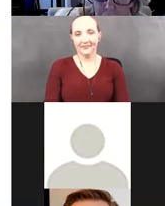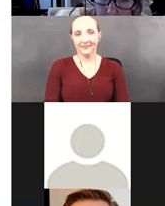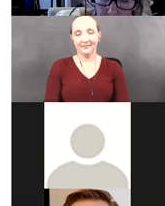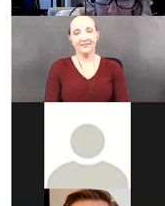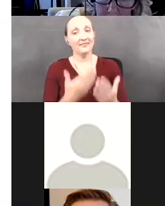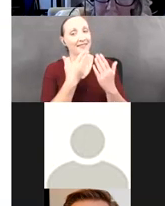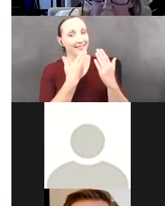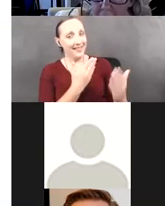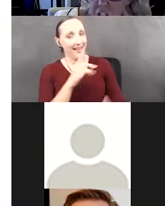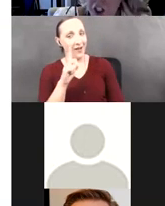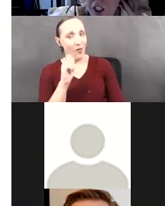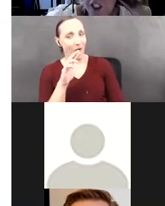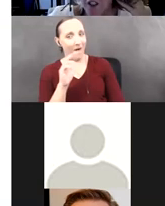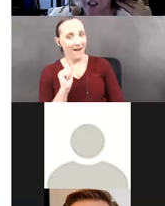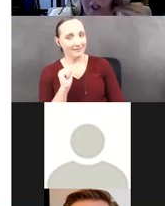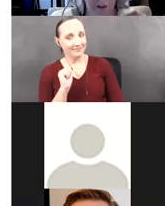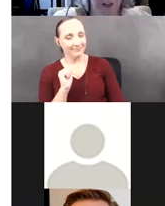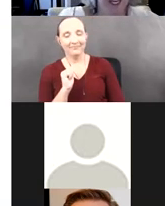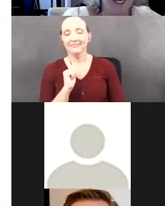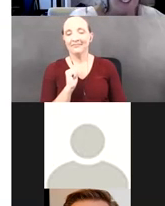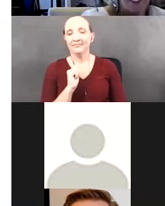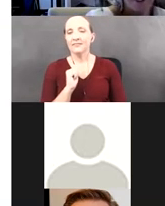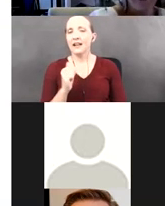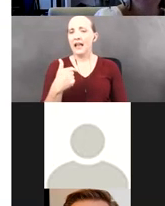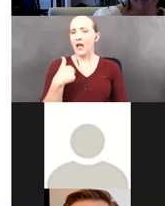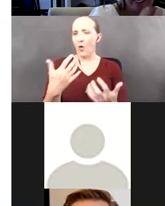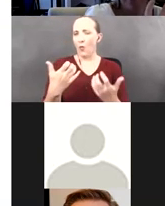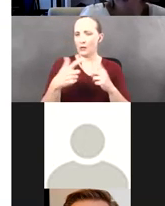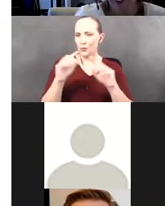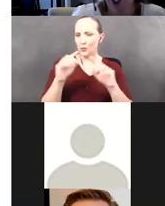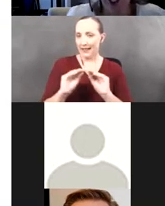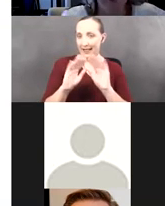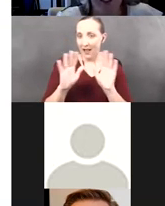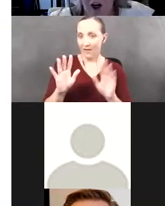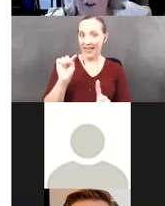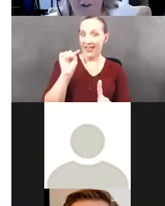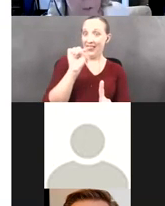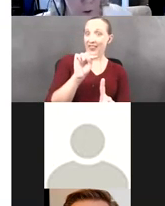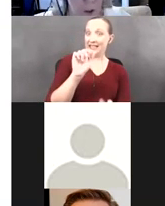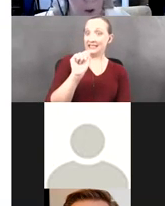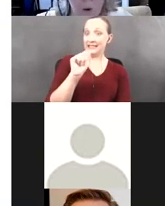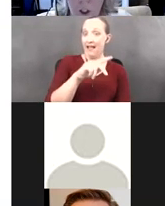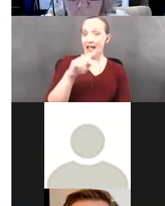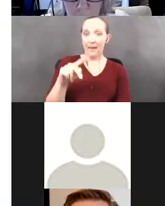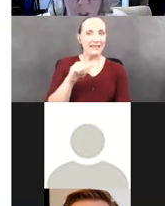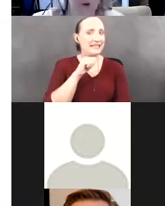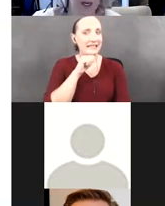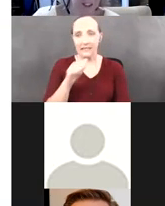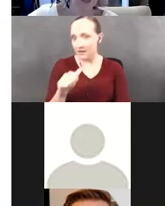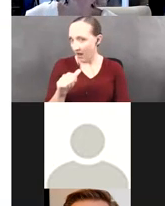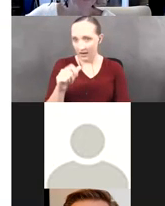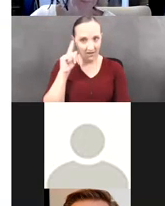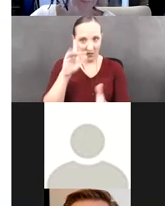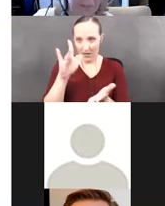Thank you, Laura. Gracias, And Laura. just to Y clarify, solo para this aclarar, application is esta not for aplicación middle school no es students, para